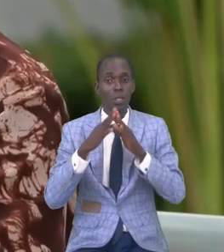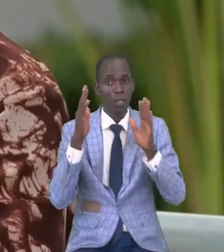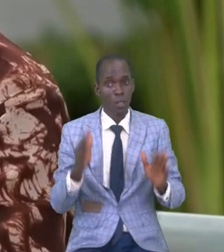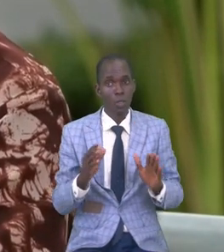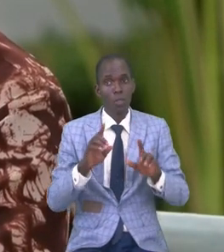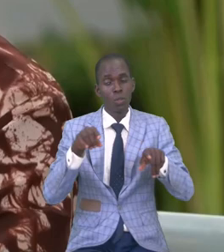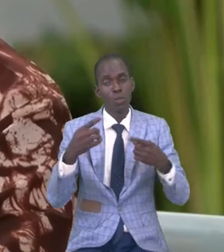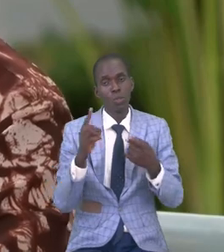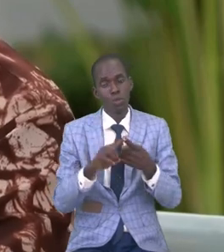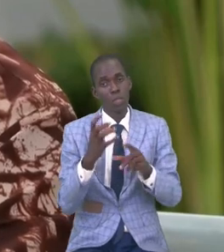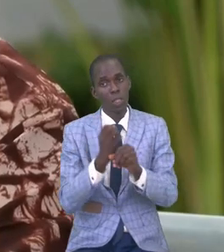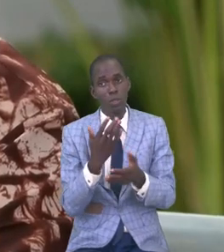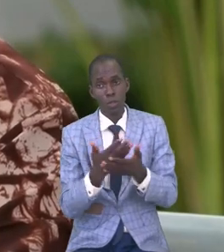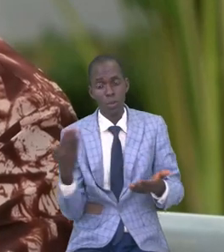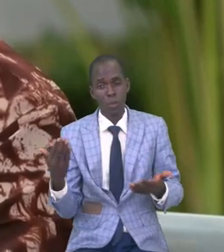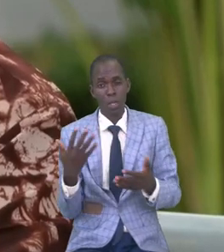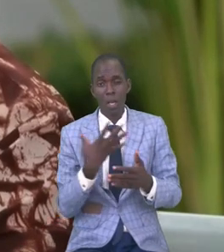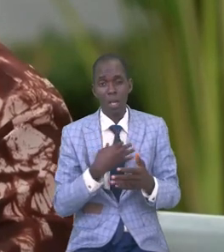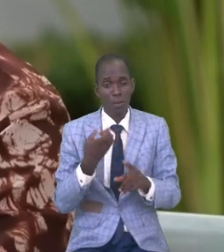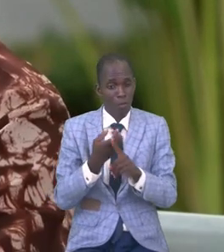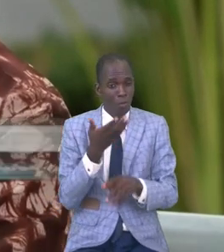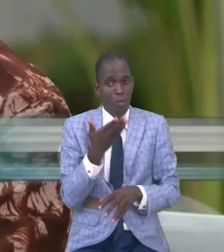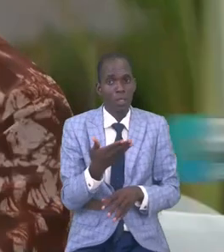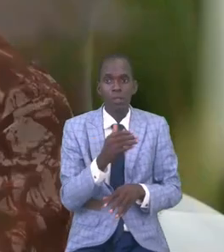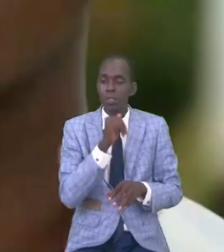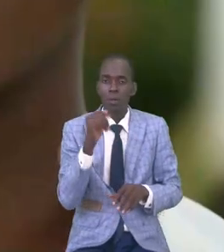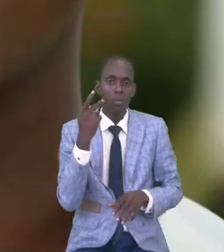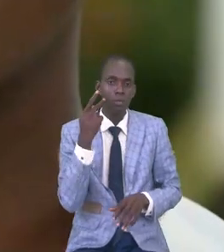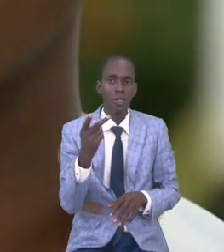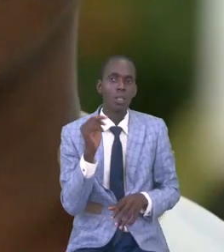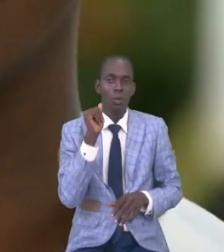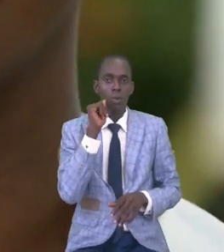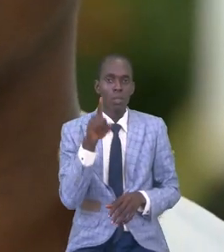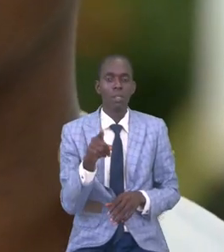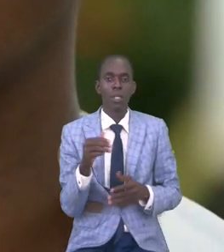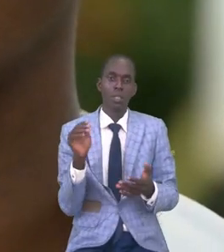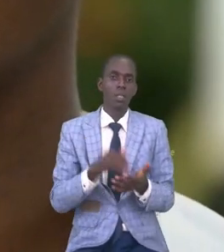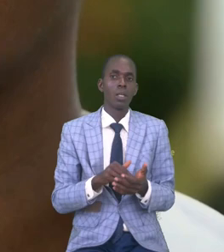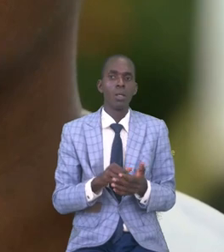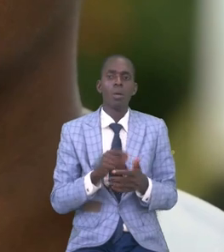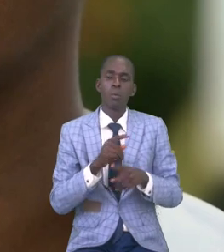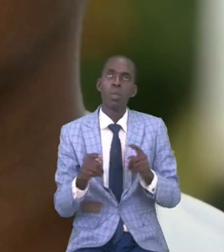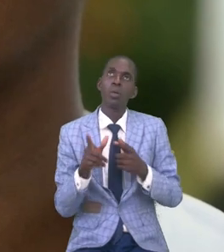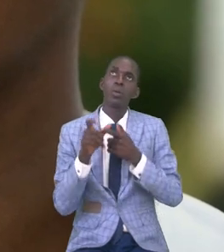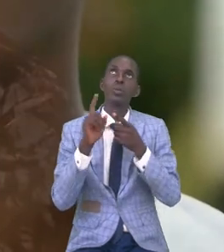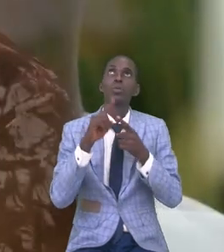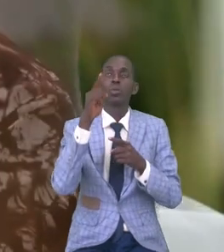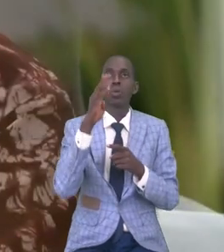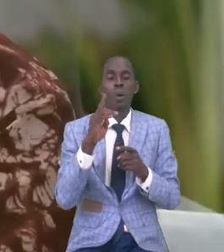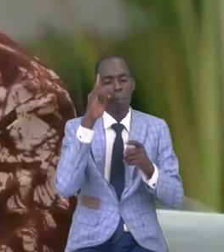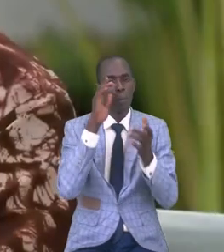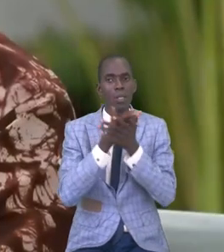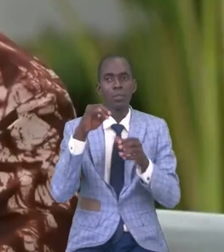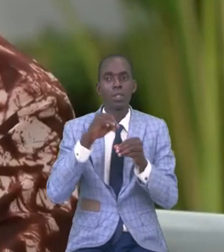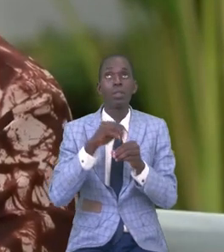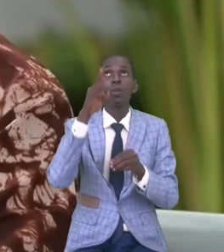an errand. From there, we didn't see her again. But we hold on to God, believing that